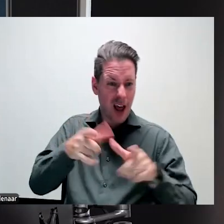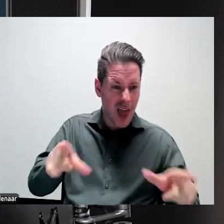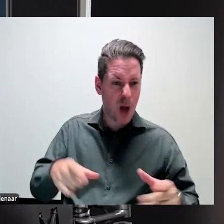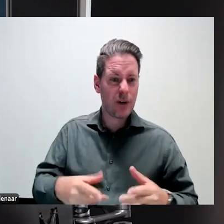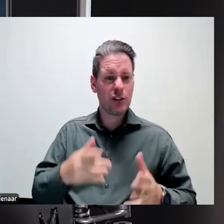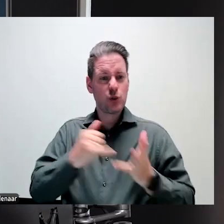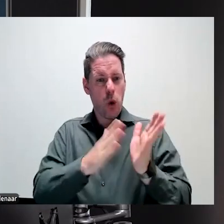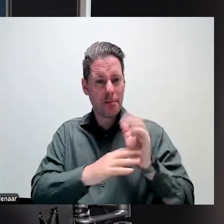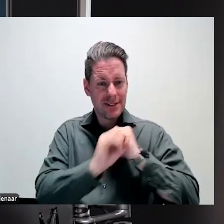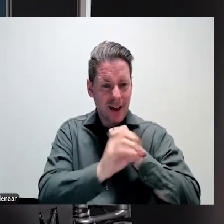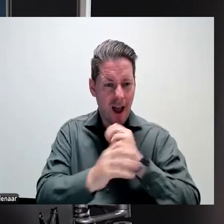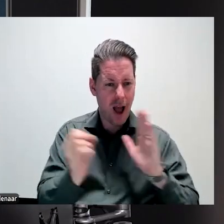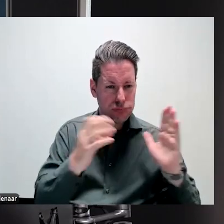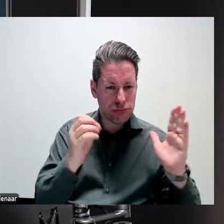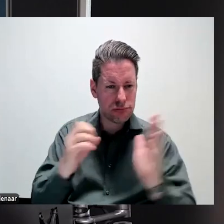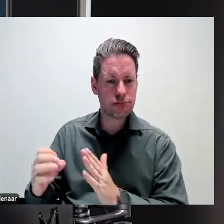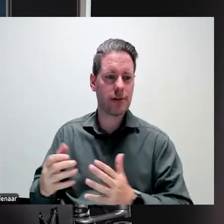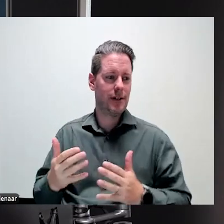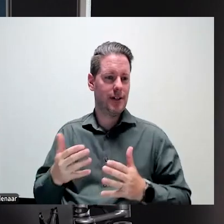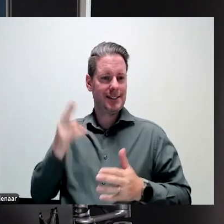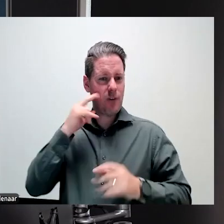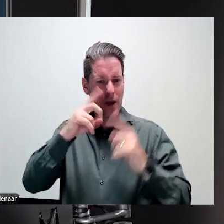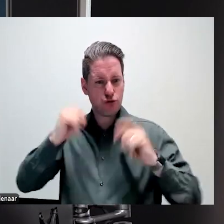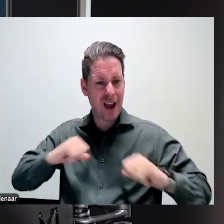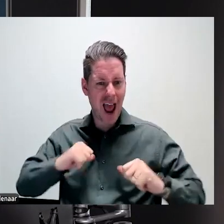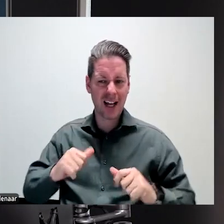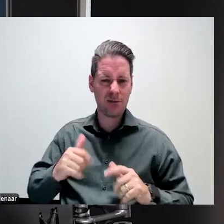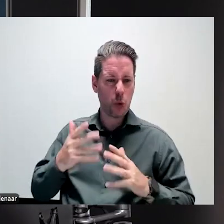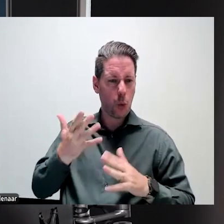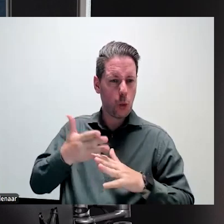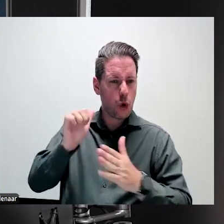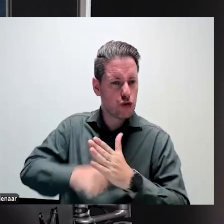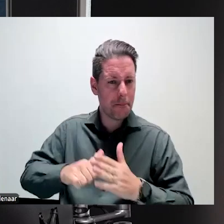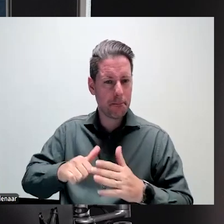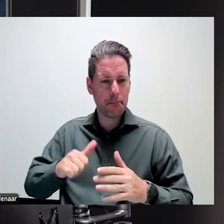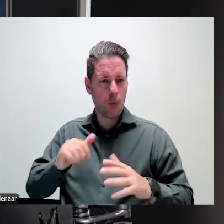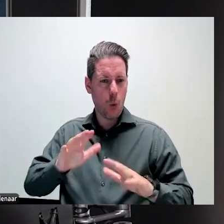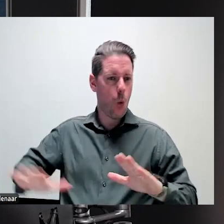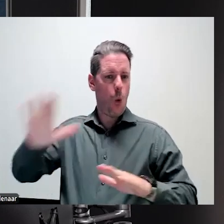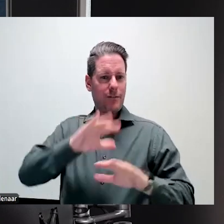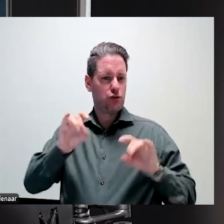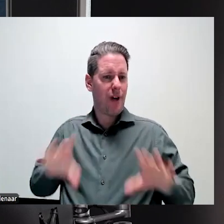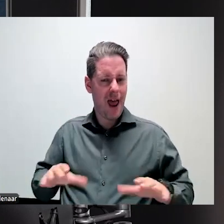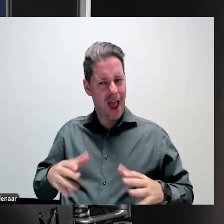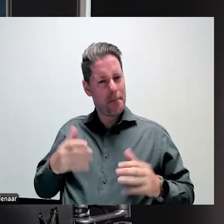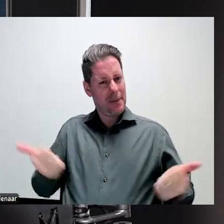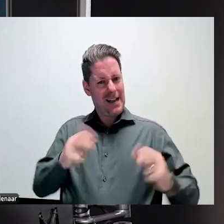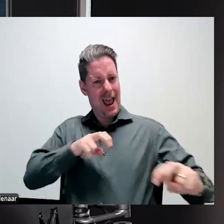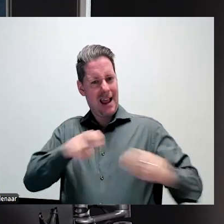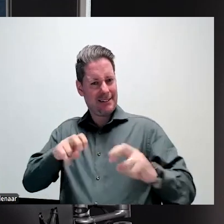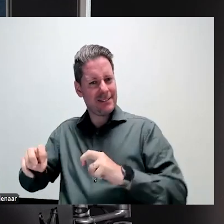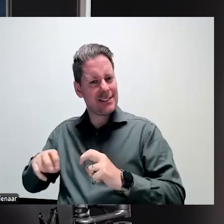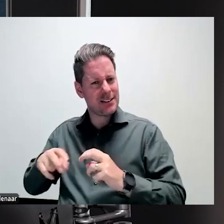or varying workshops we're able to provide for the community. There's a lot of activities that we can do to try and shift